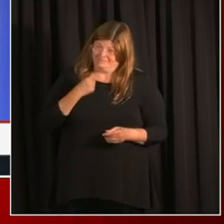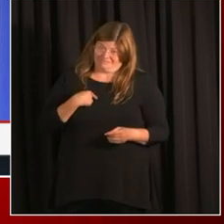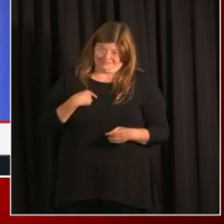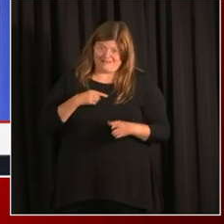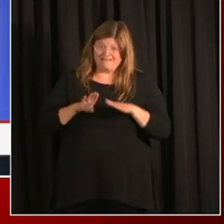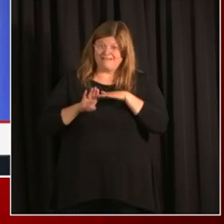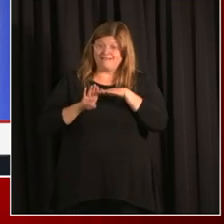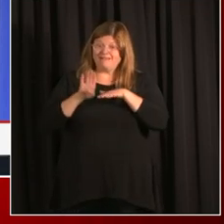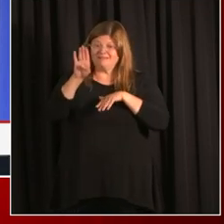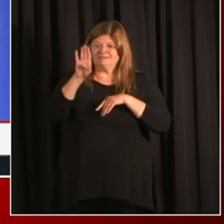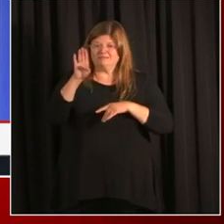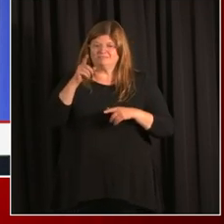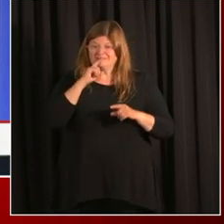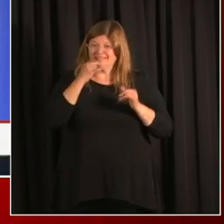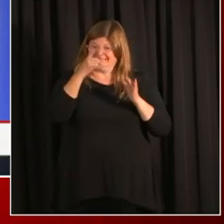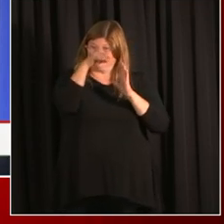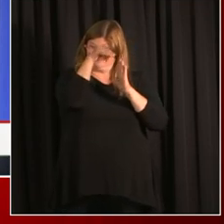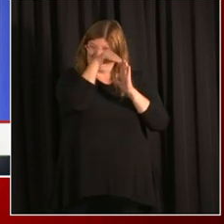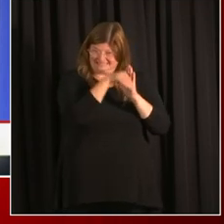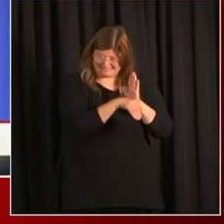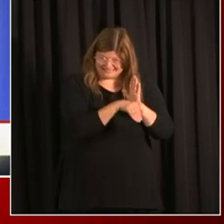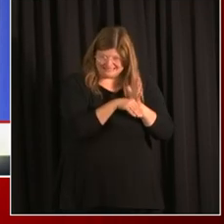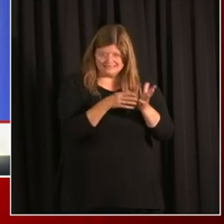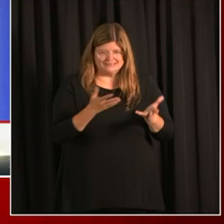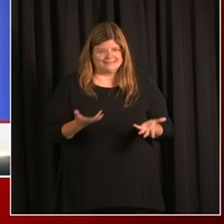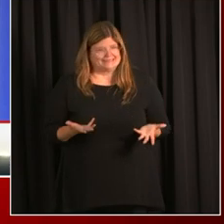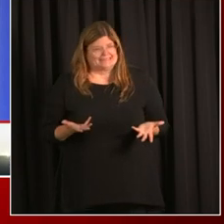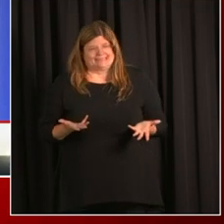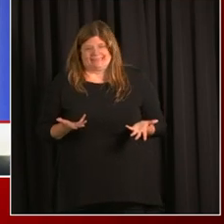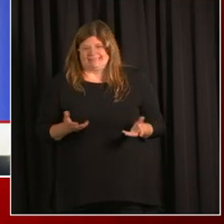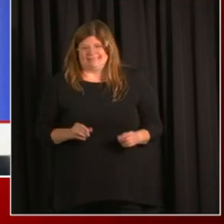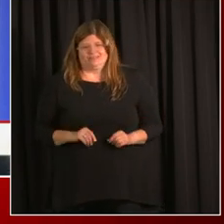us to open pools safely for our residents to enjoy.